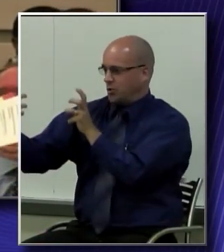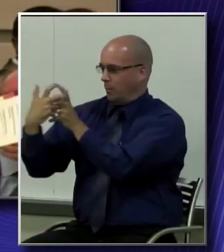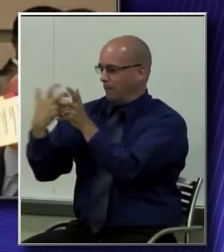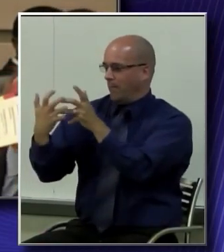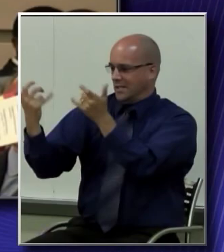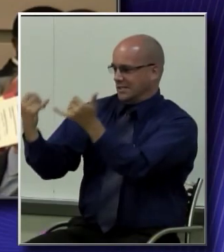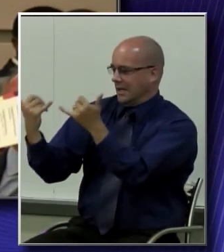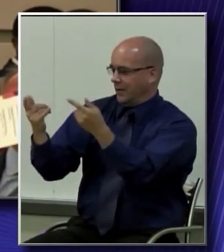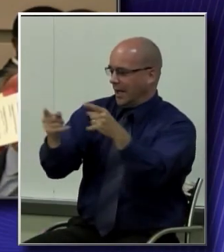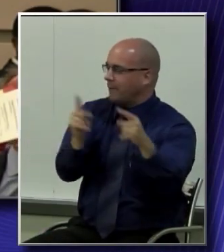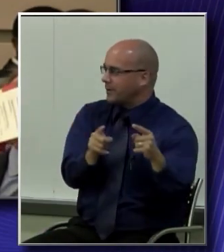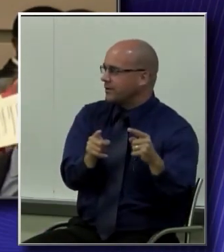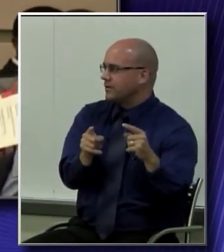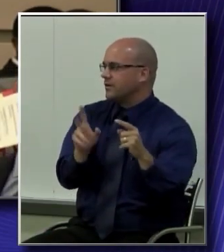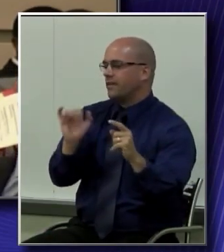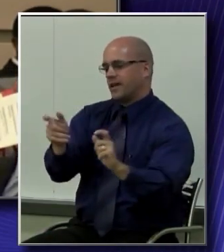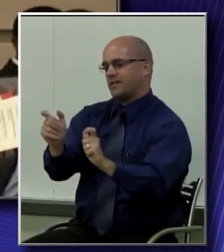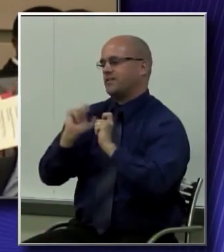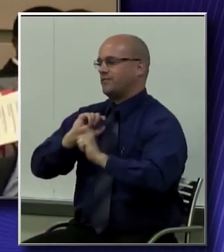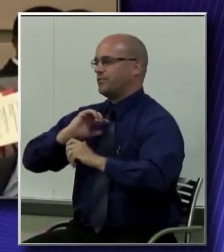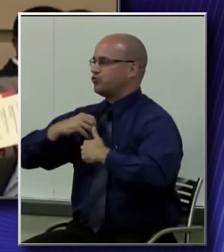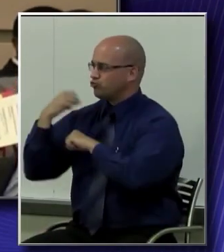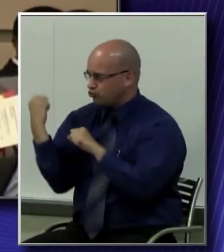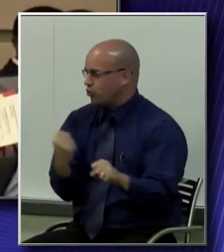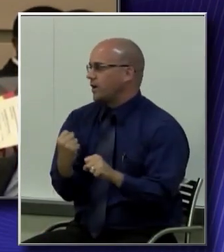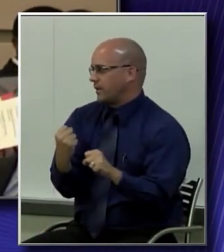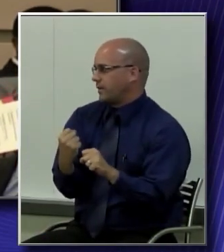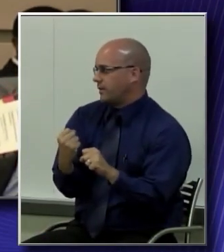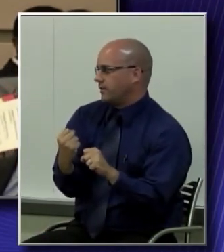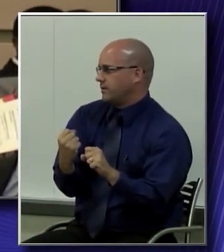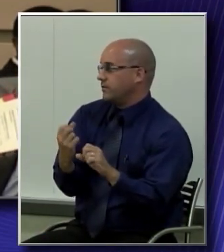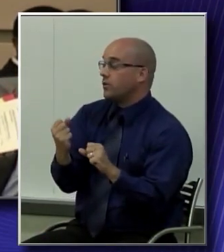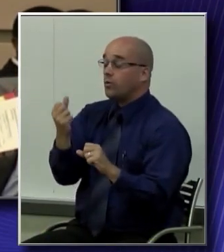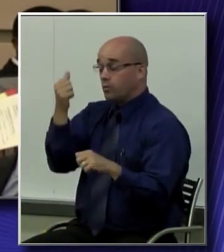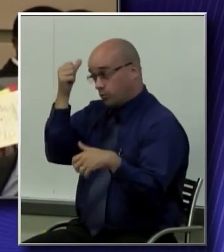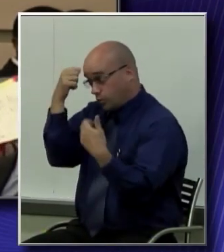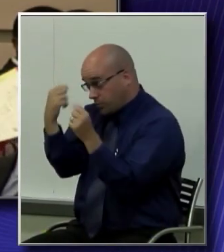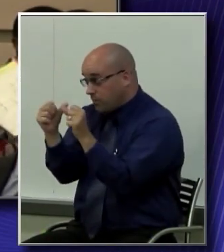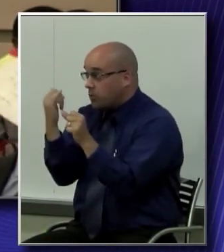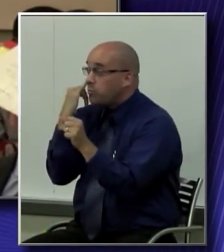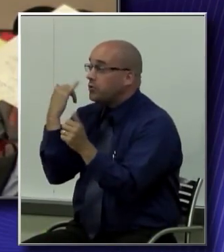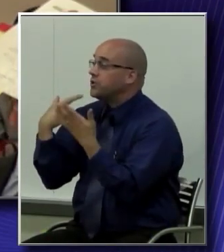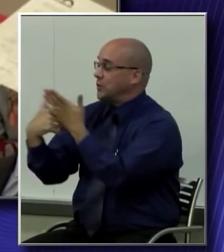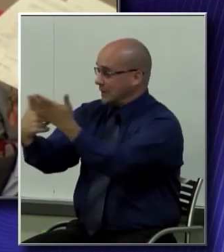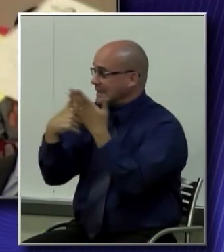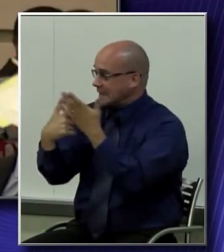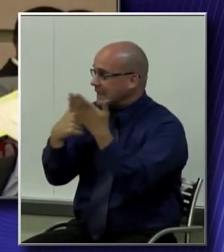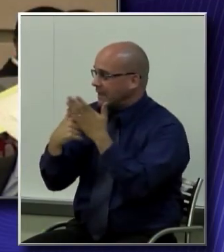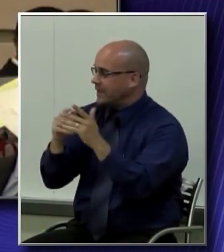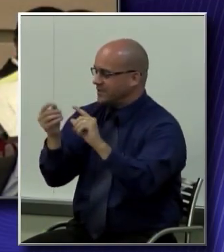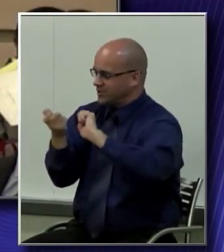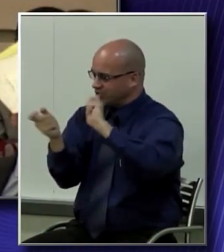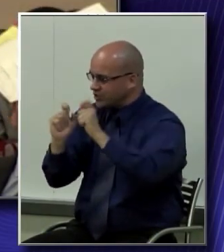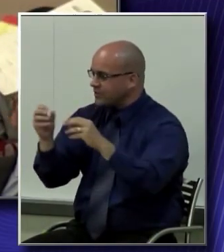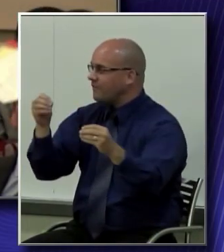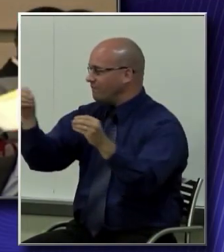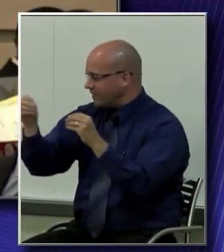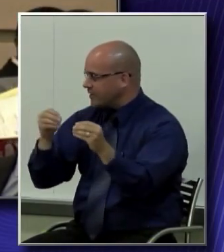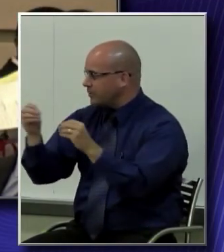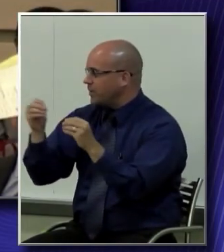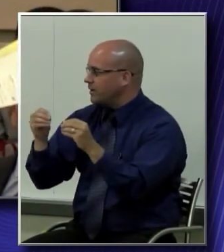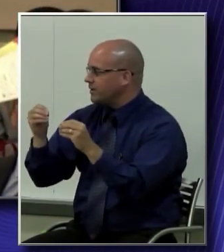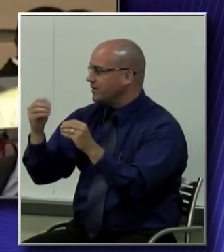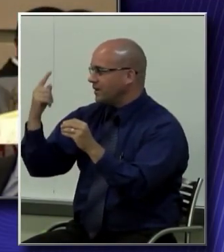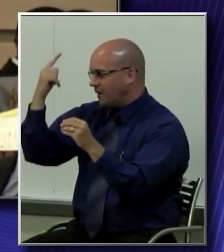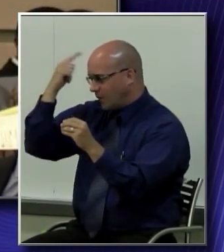relevance for a university, remember the millennia that made her strong, that you bring together a collection of